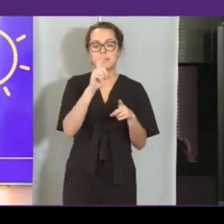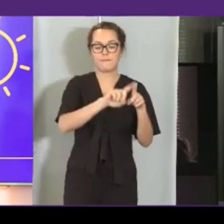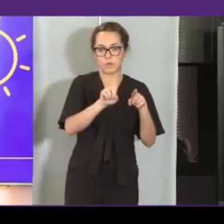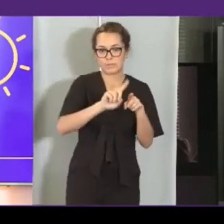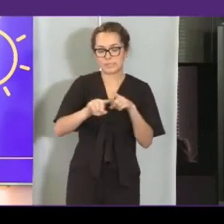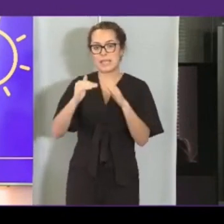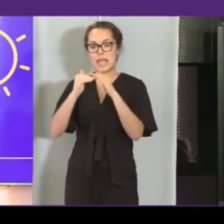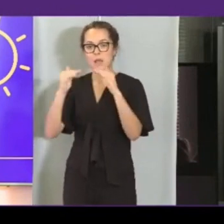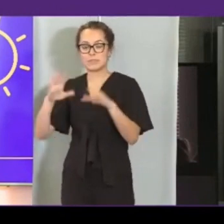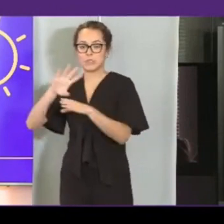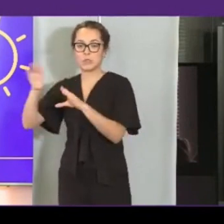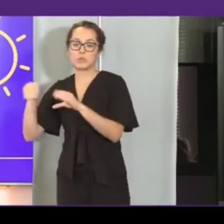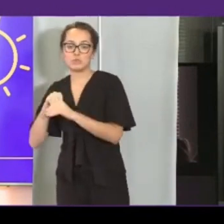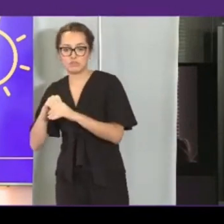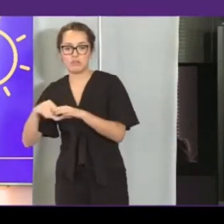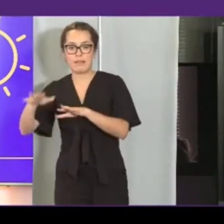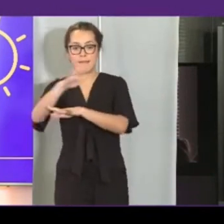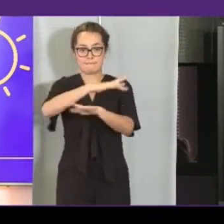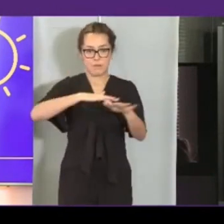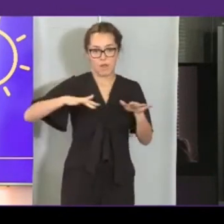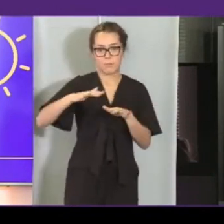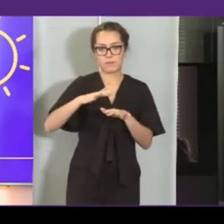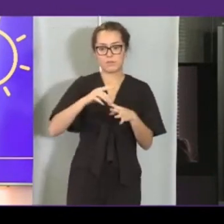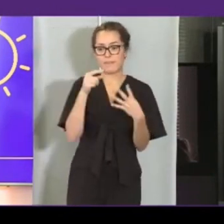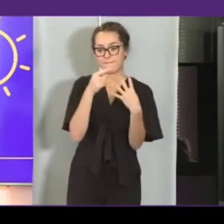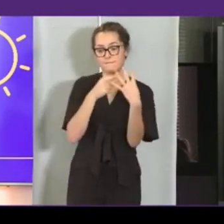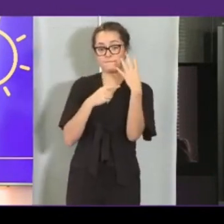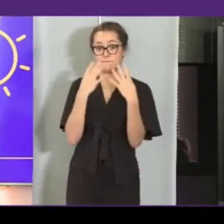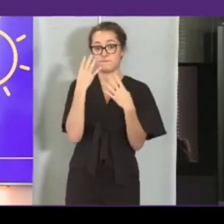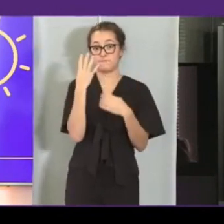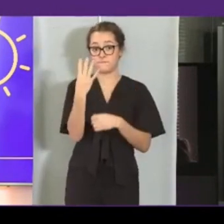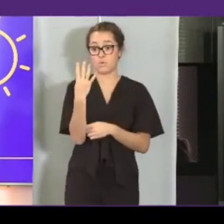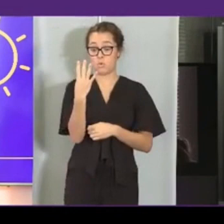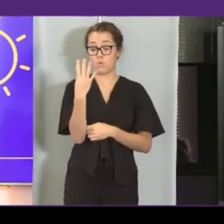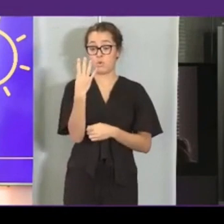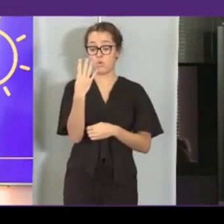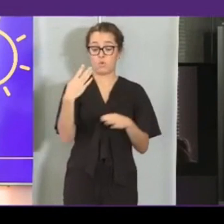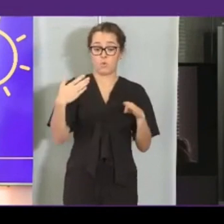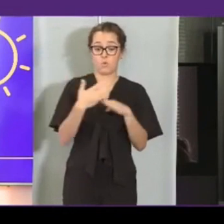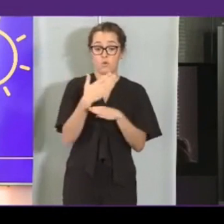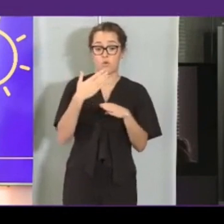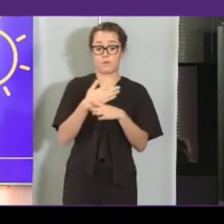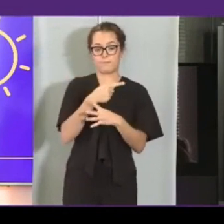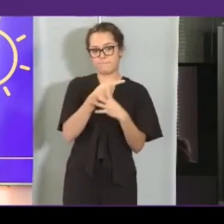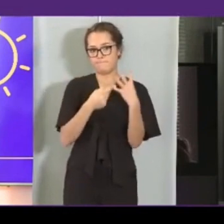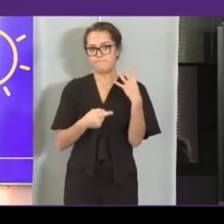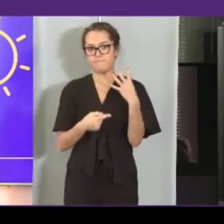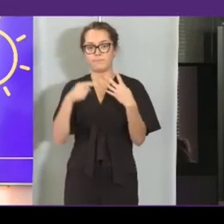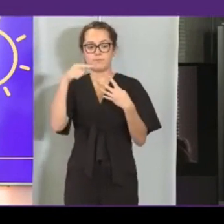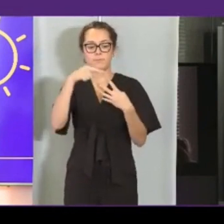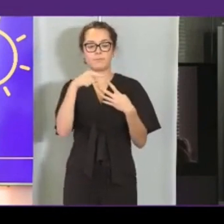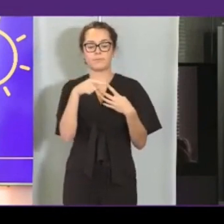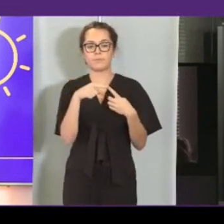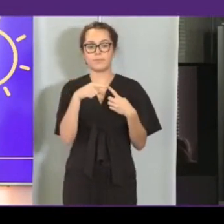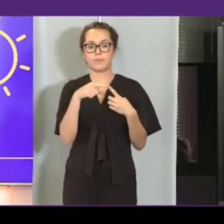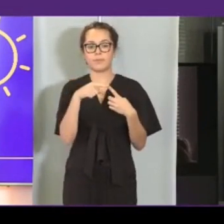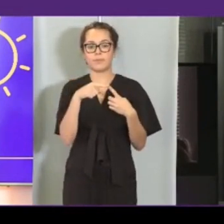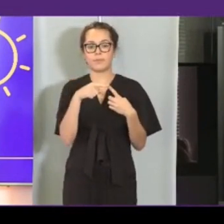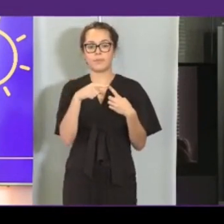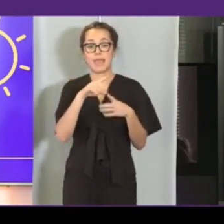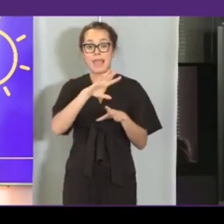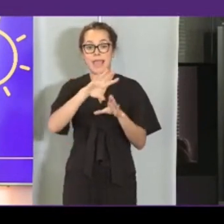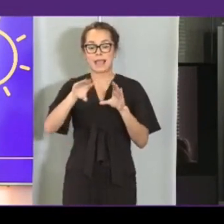and social contribution. And there's 4 strands of the work that we do in accessibility. First is